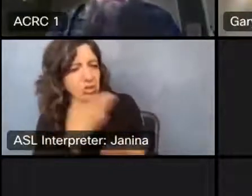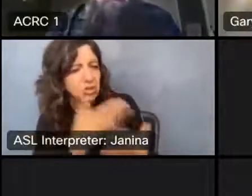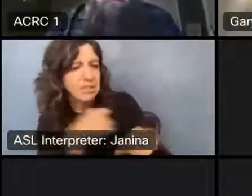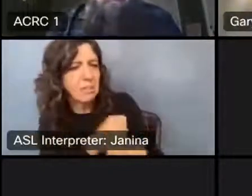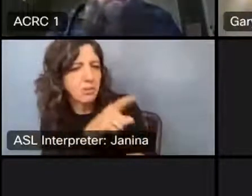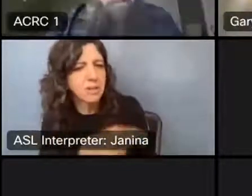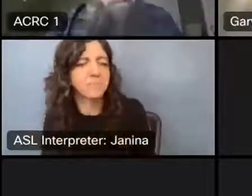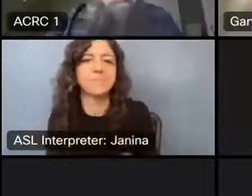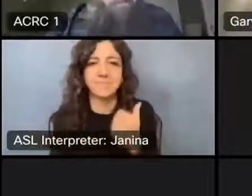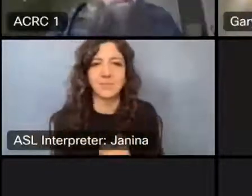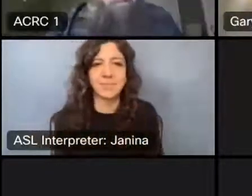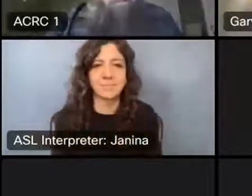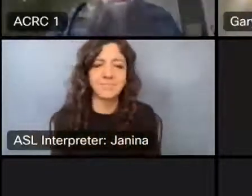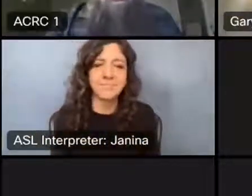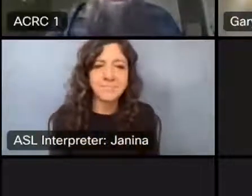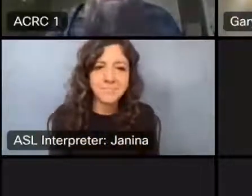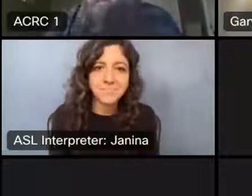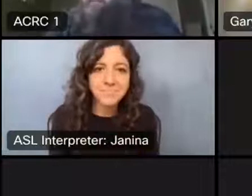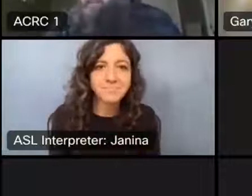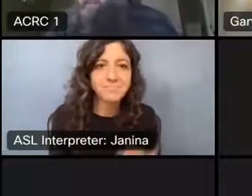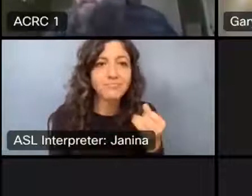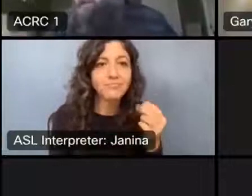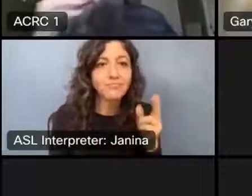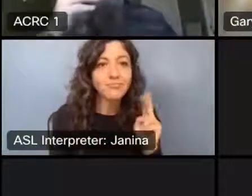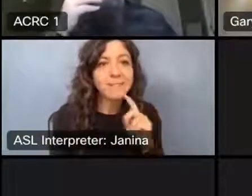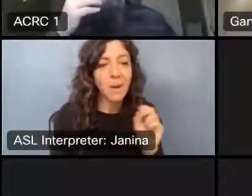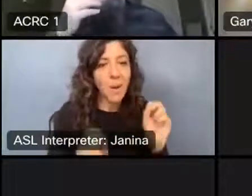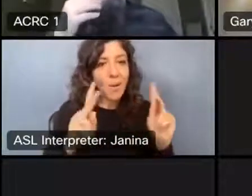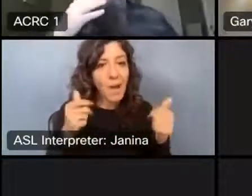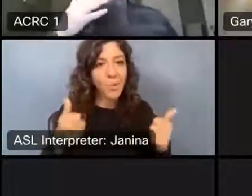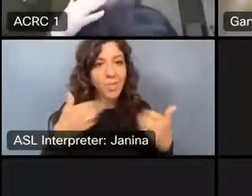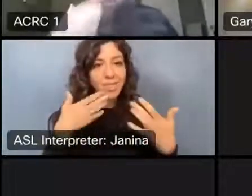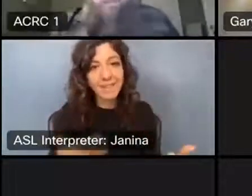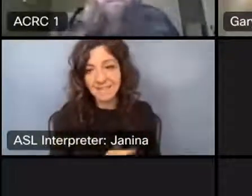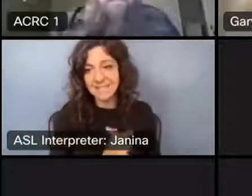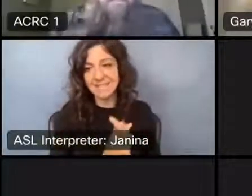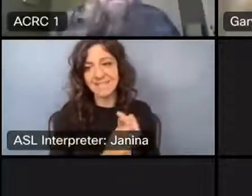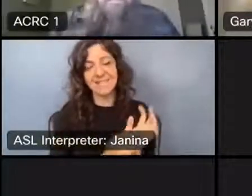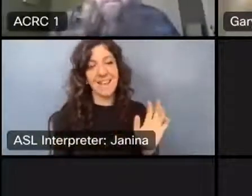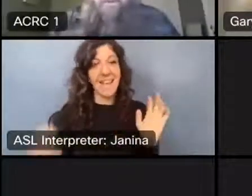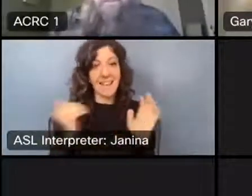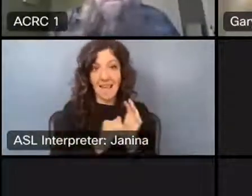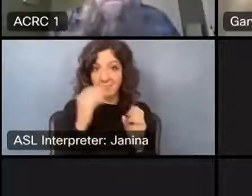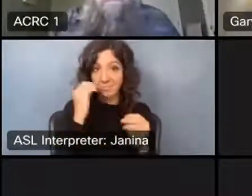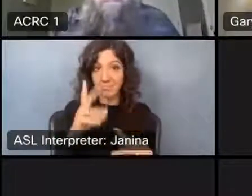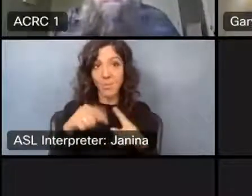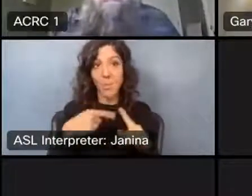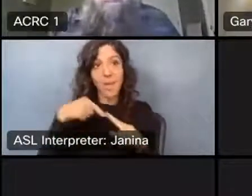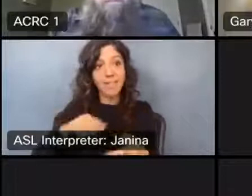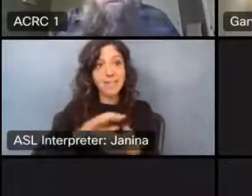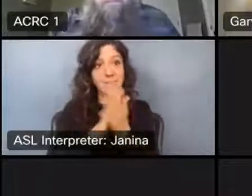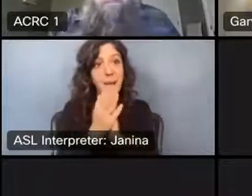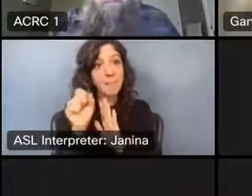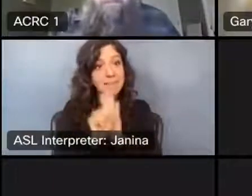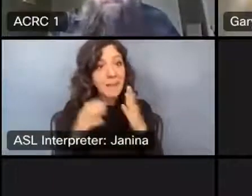Cool. Thank you very much. Again, you know, when these things are statewide issues, it's nice to